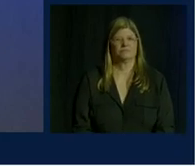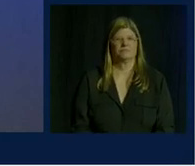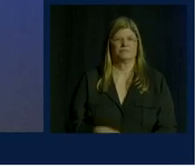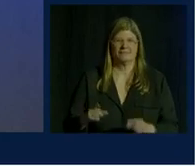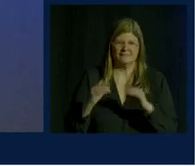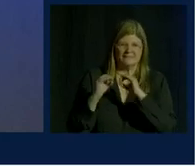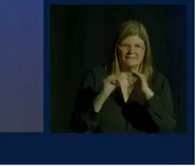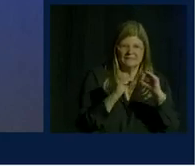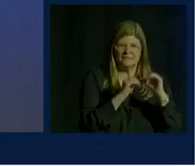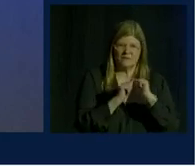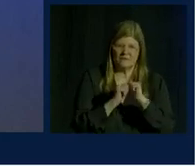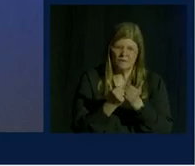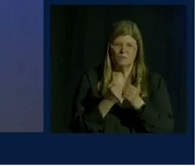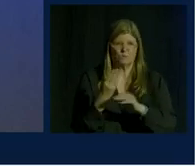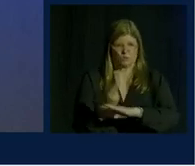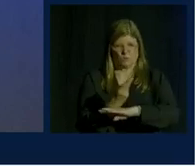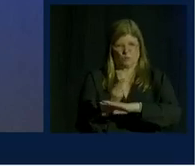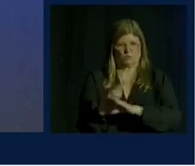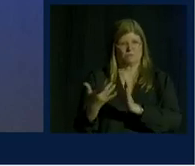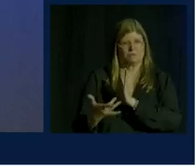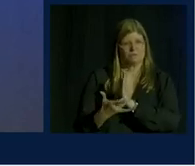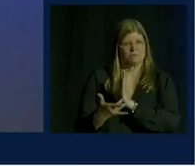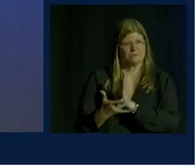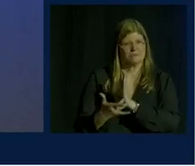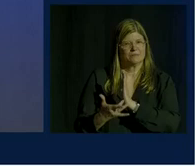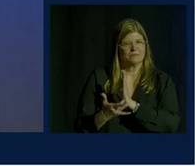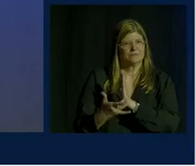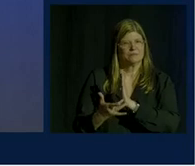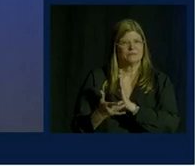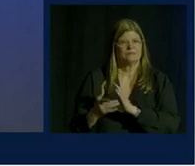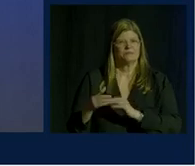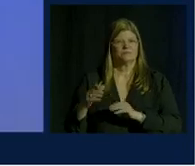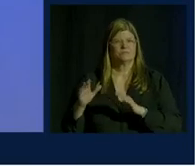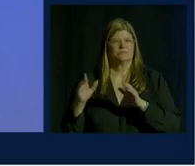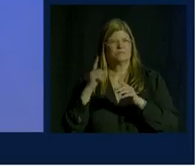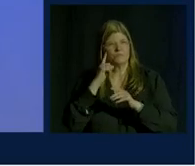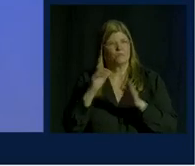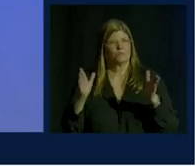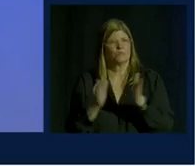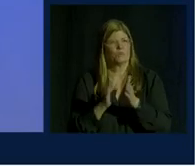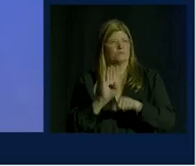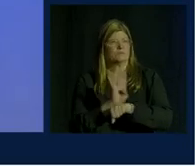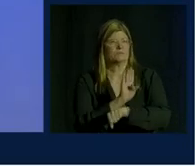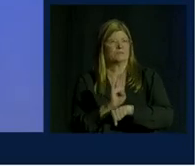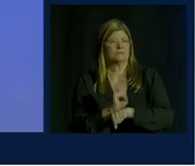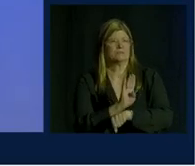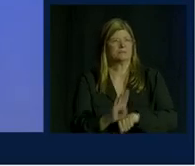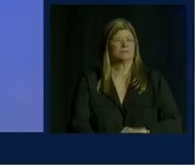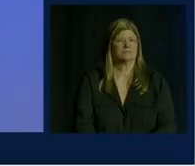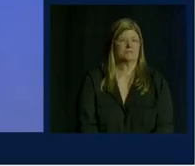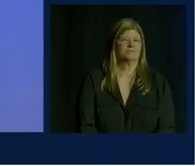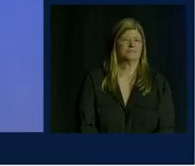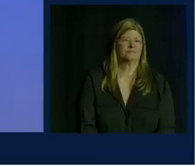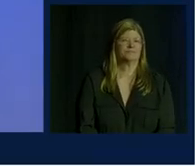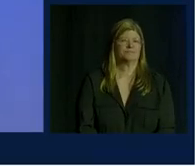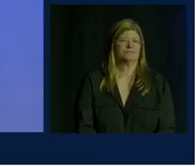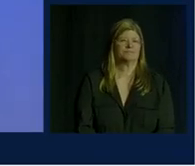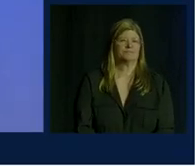and a really important usage of technology in small business today. No, absolutely. Josh, what I also find very powerful